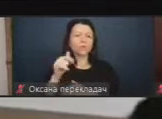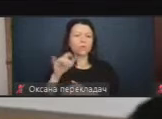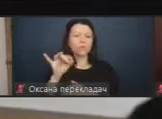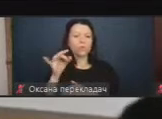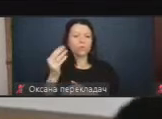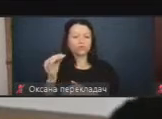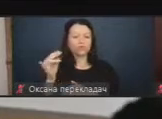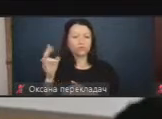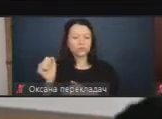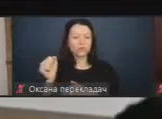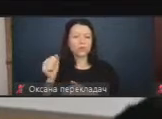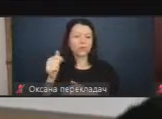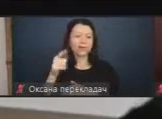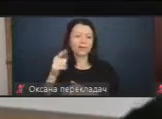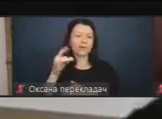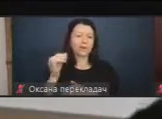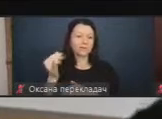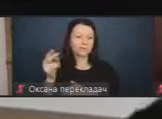Spain,